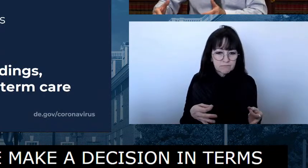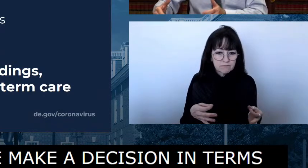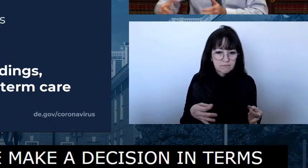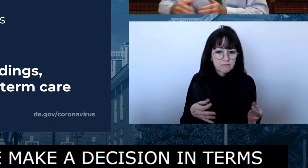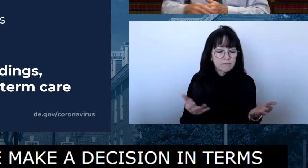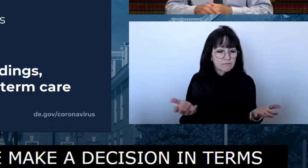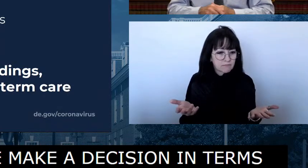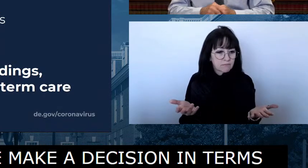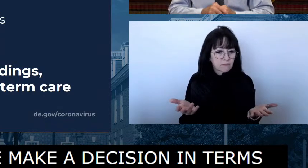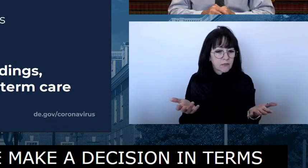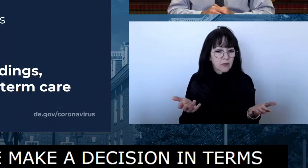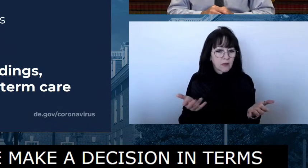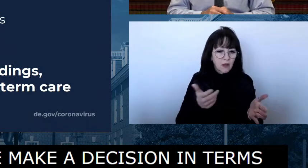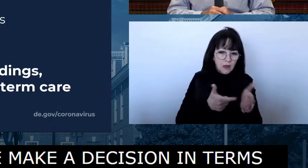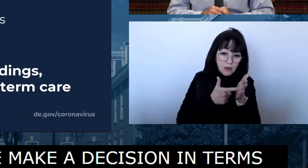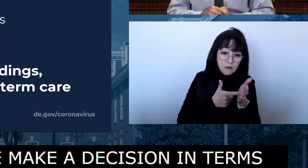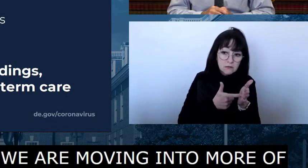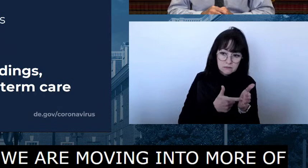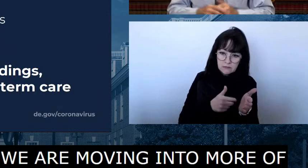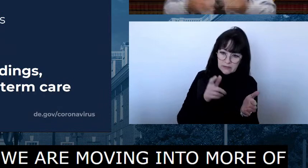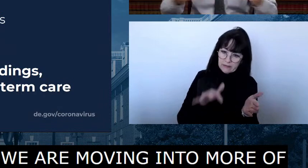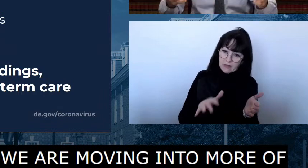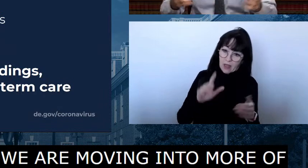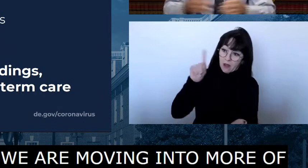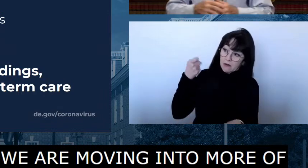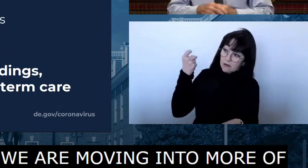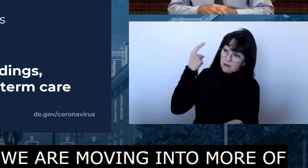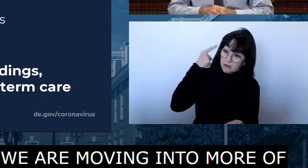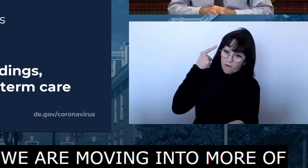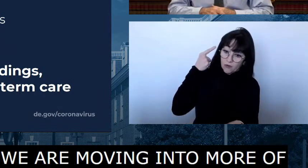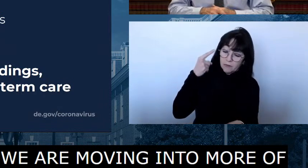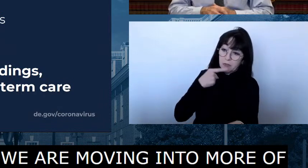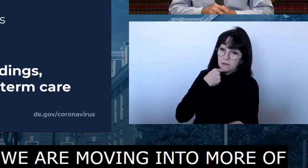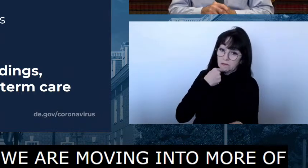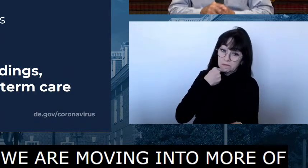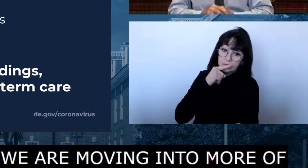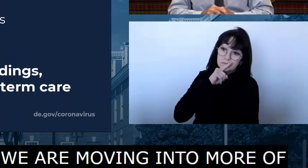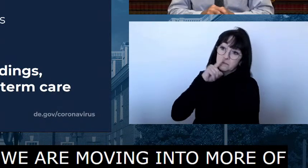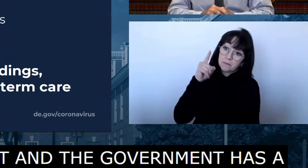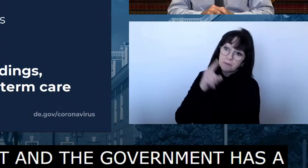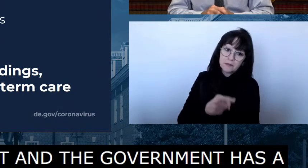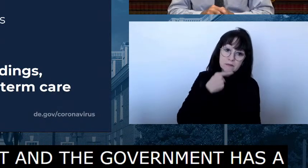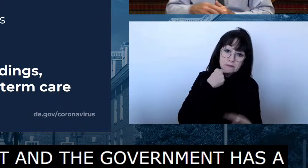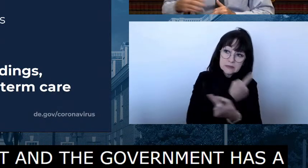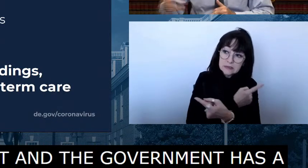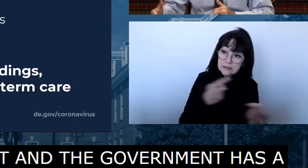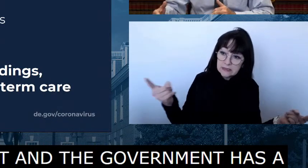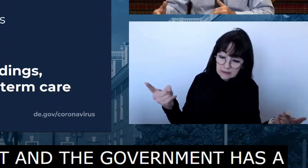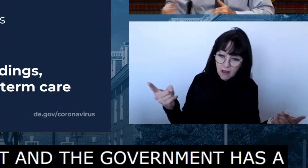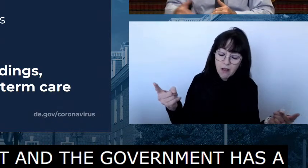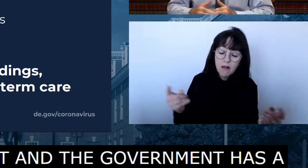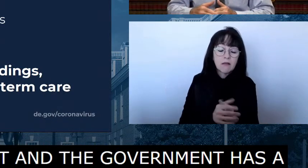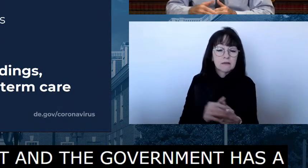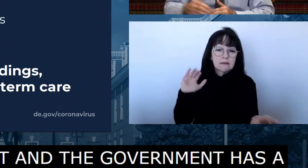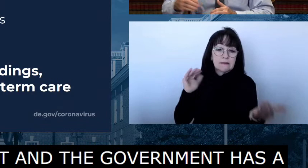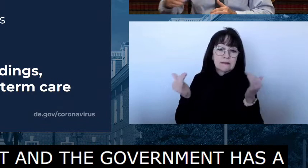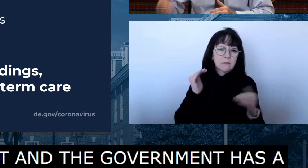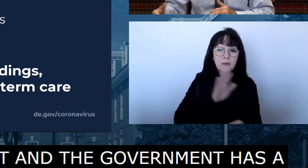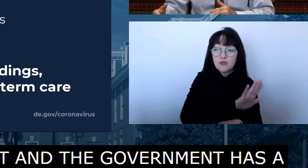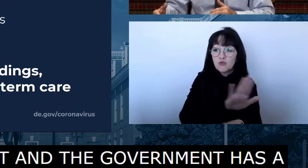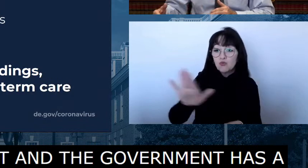has a mandate for that kind of a compliance to your own personal responsibility based on the venue you're